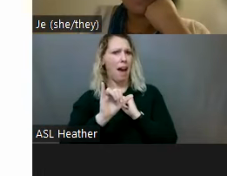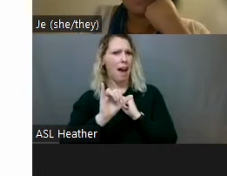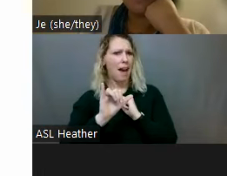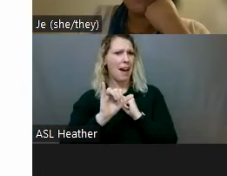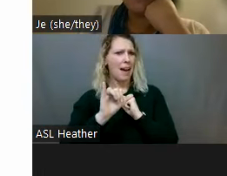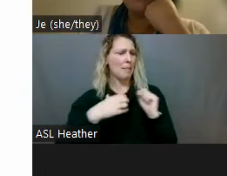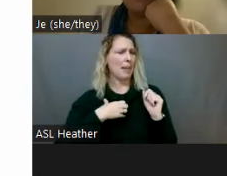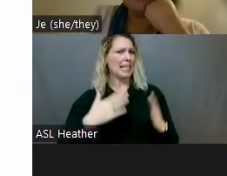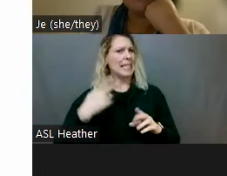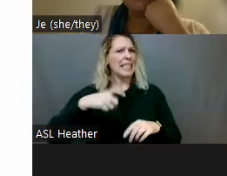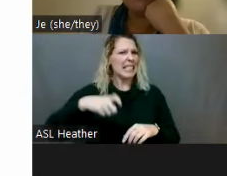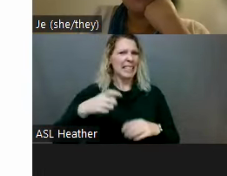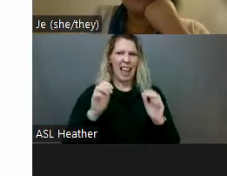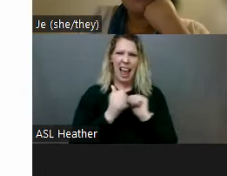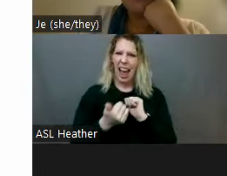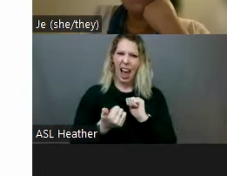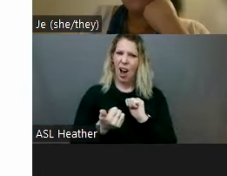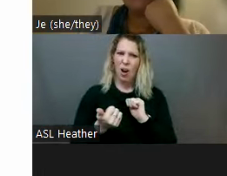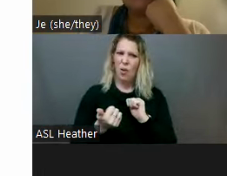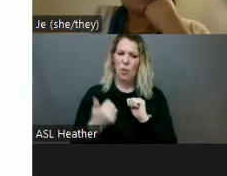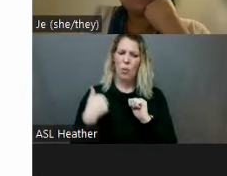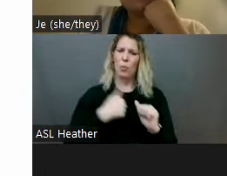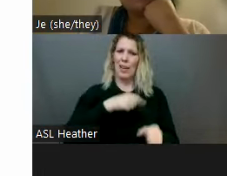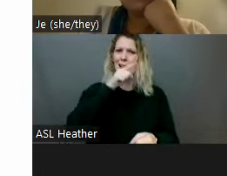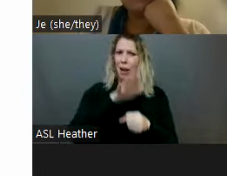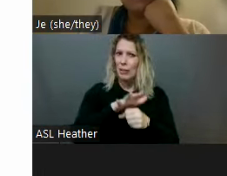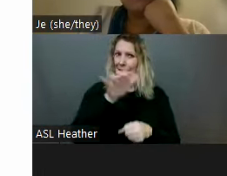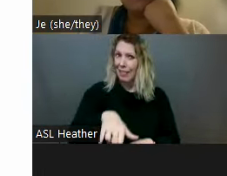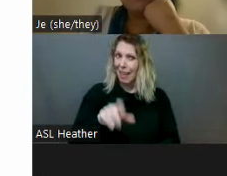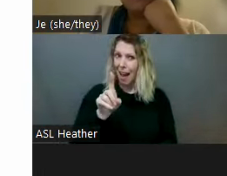sure how we would be able to guarantee that.